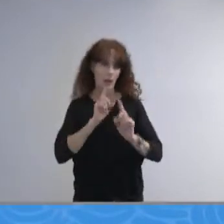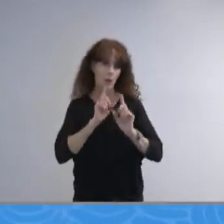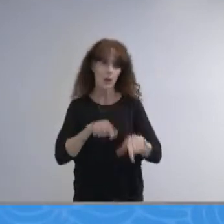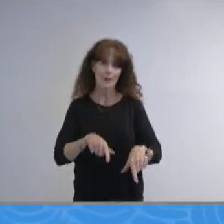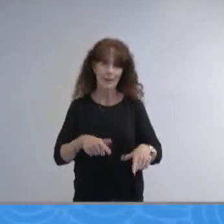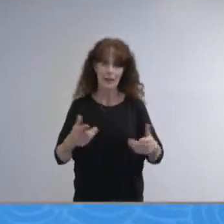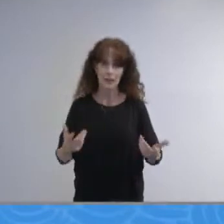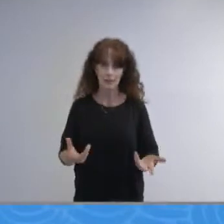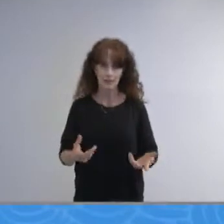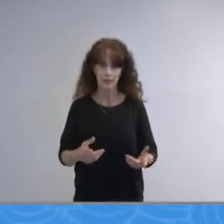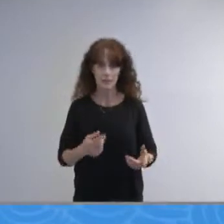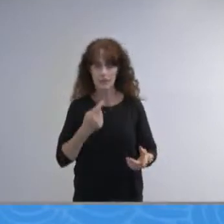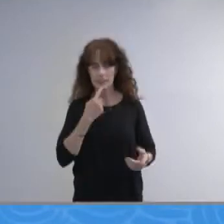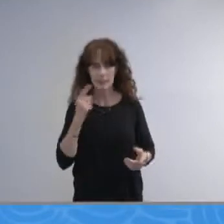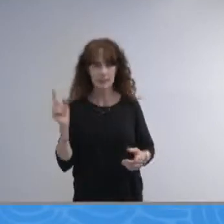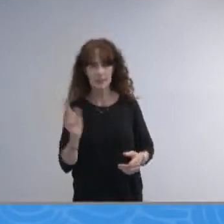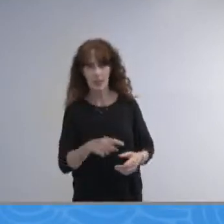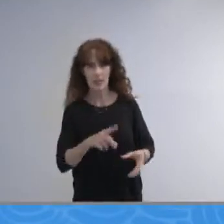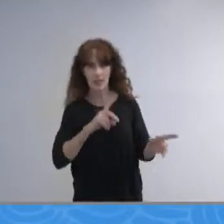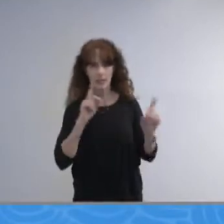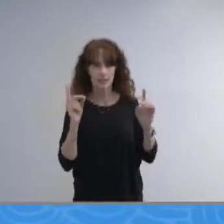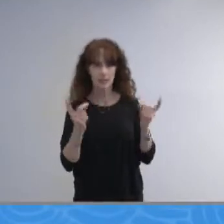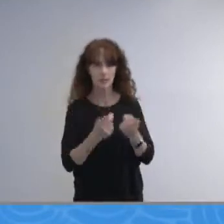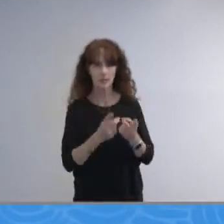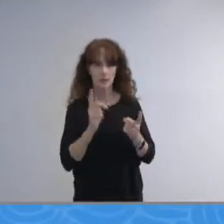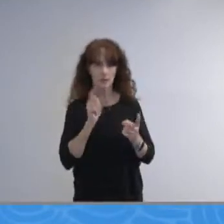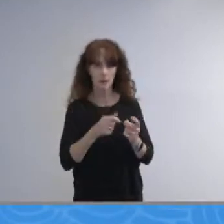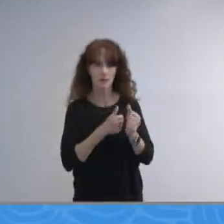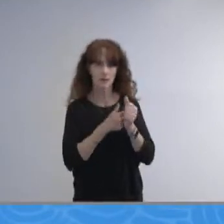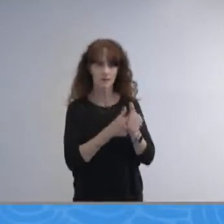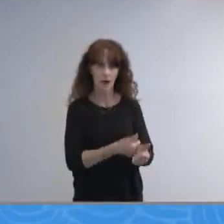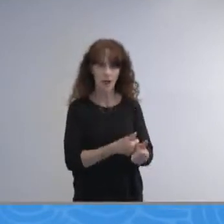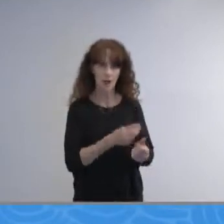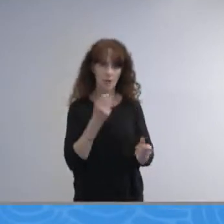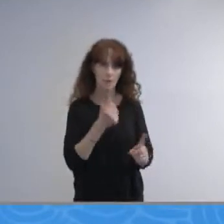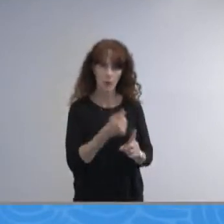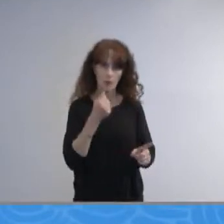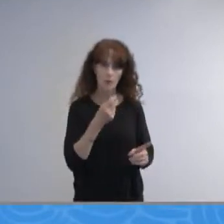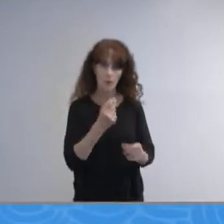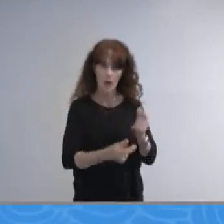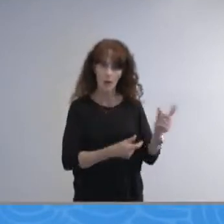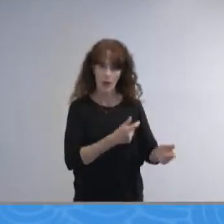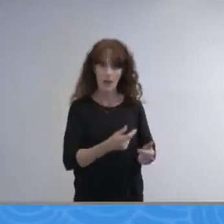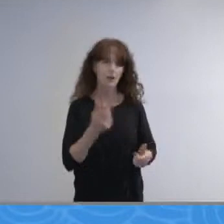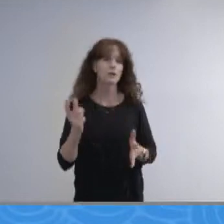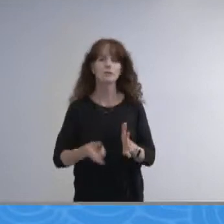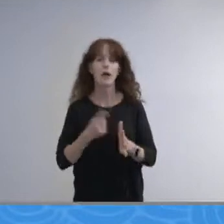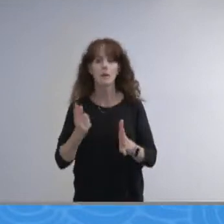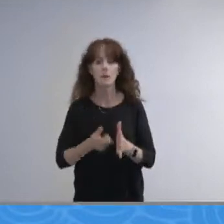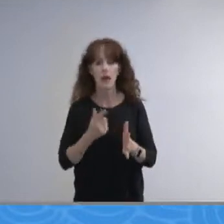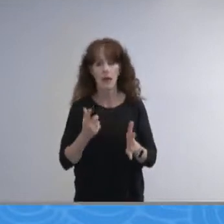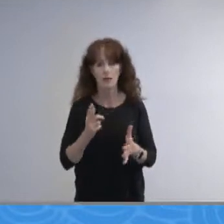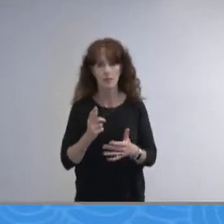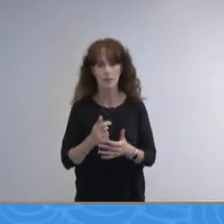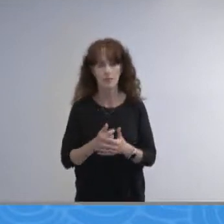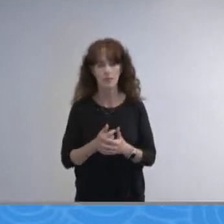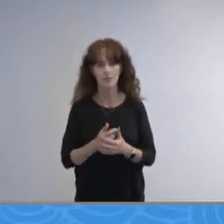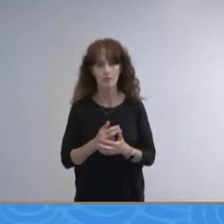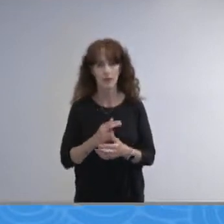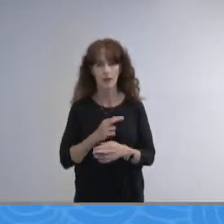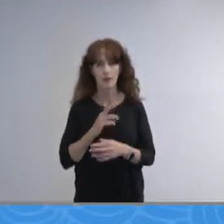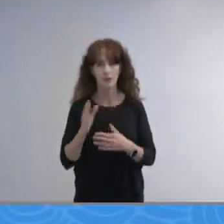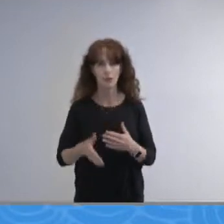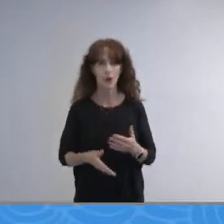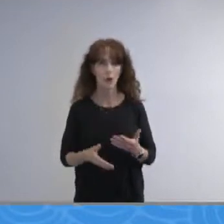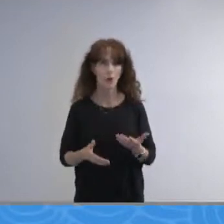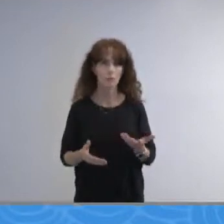example, either ordering the district to follow the timelines right away, or sometimes they can result in an